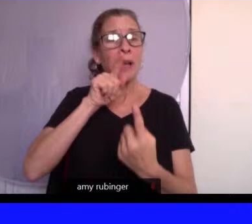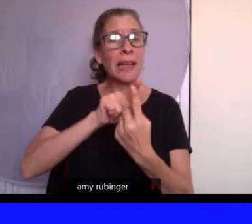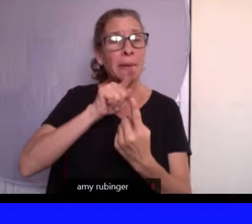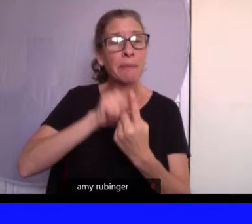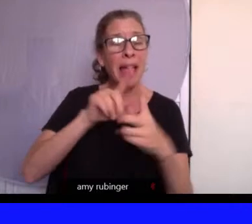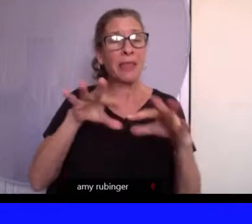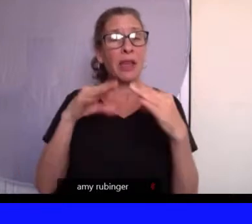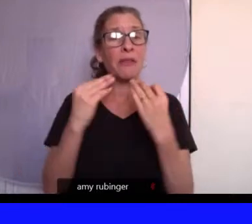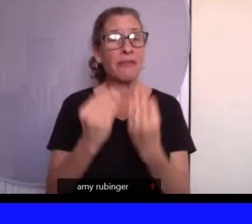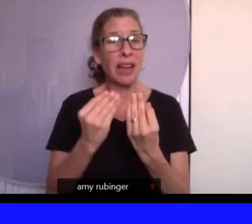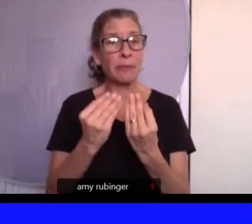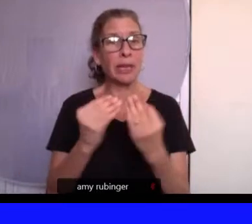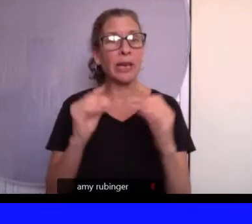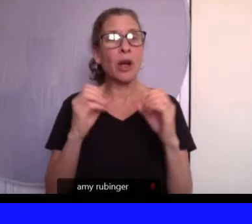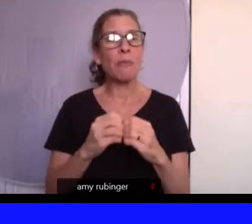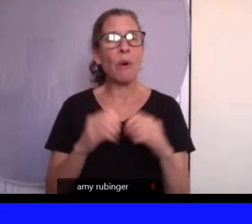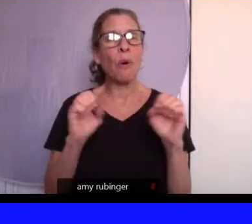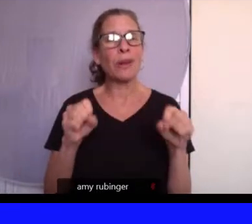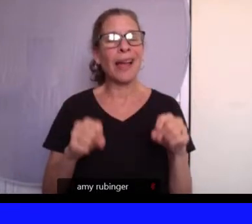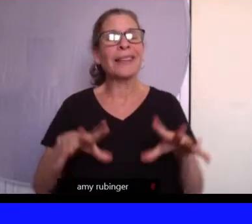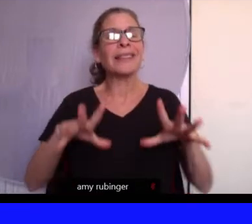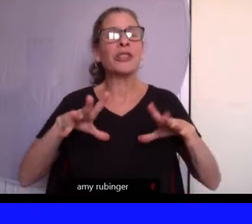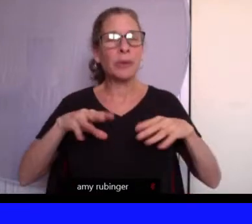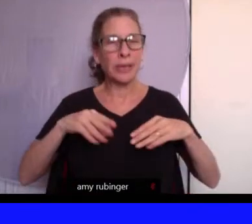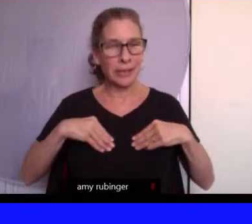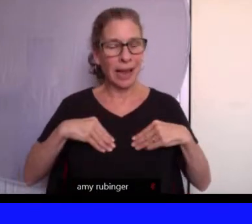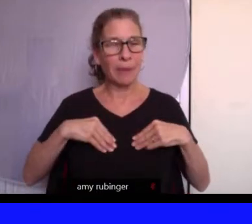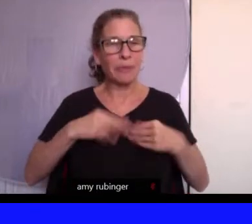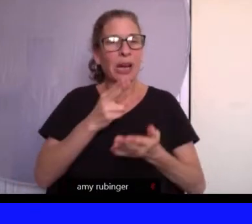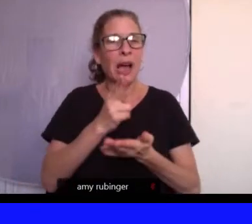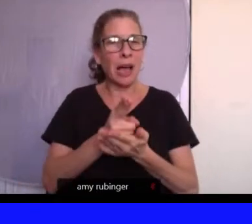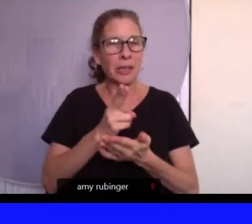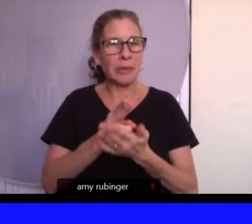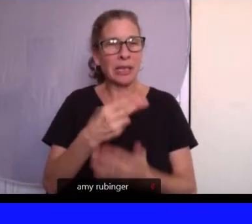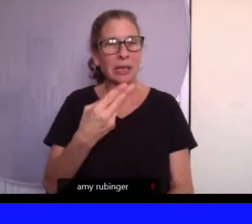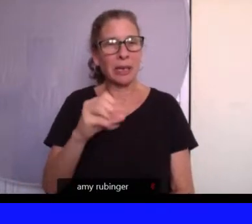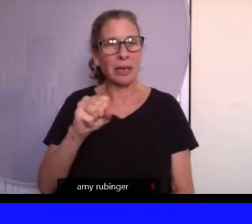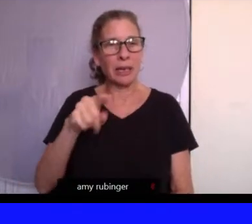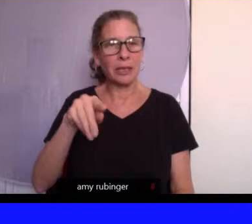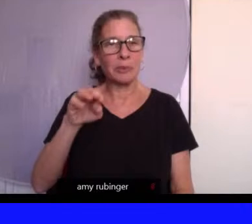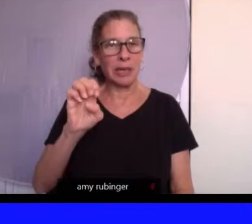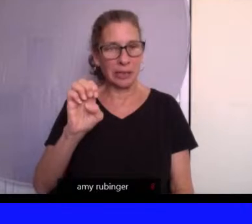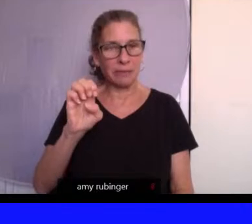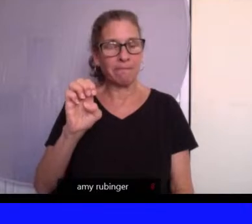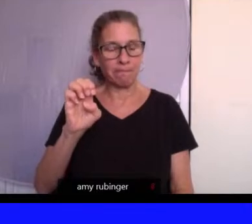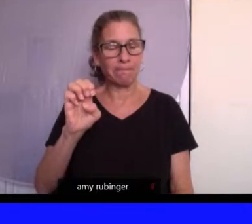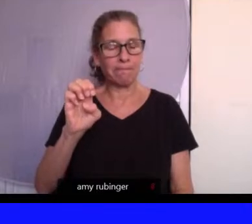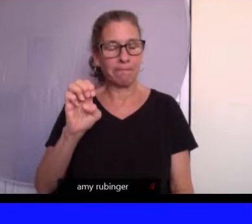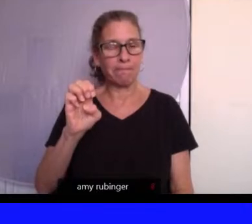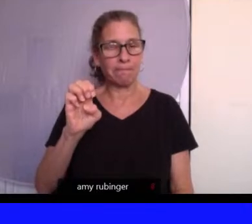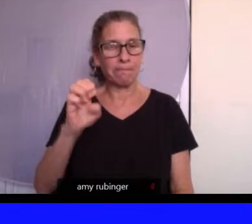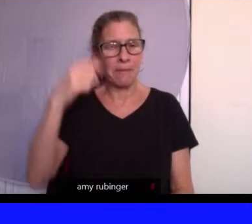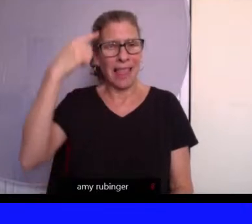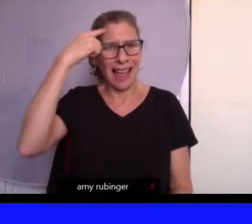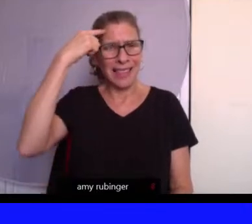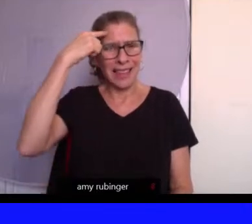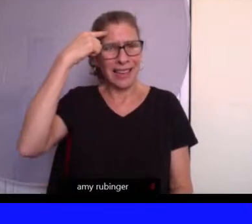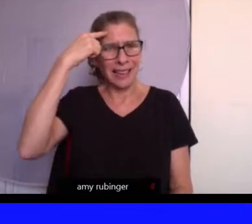of reduce hospitalization, but make sure that they're getting the right symptomatic treatments and that they are living their best life.